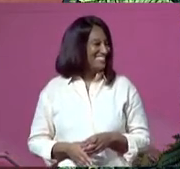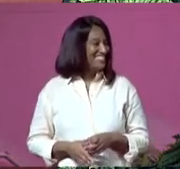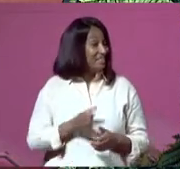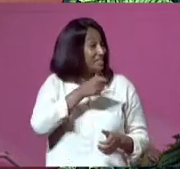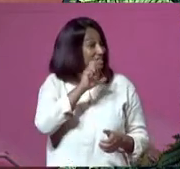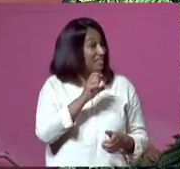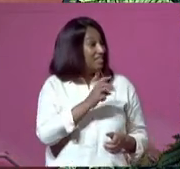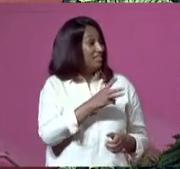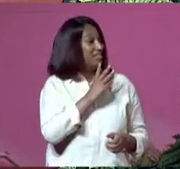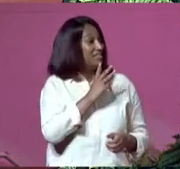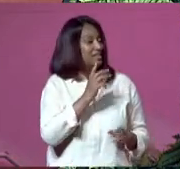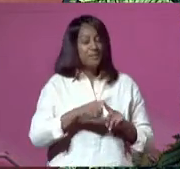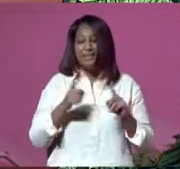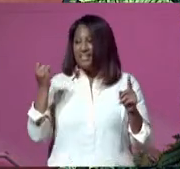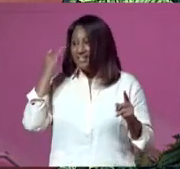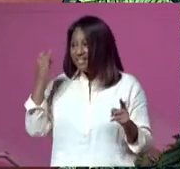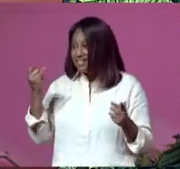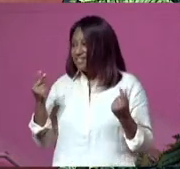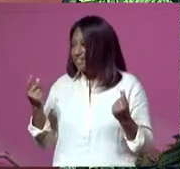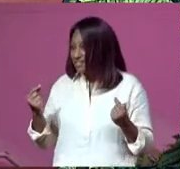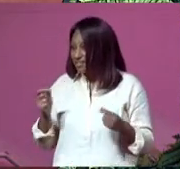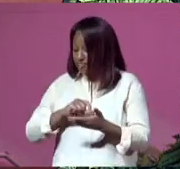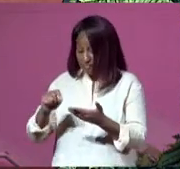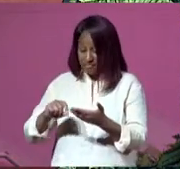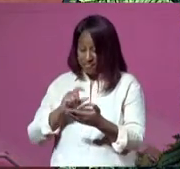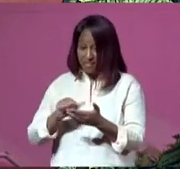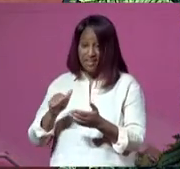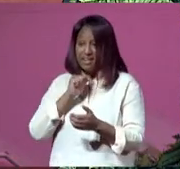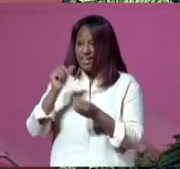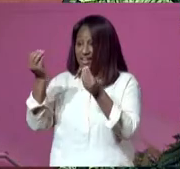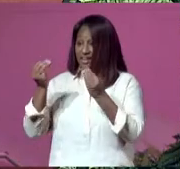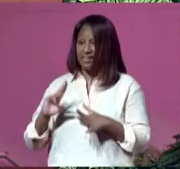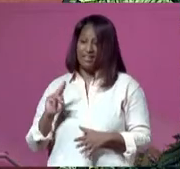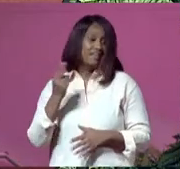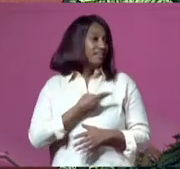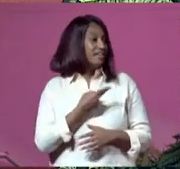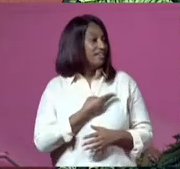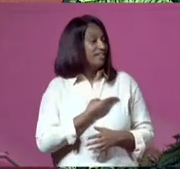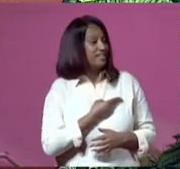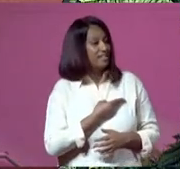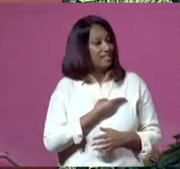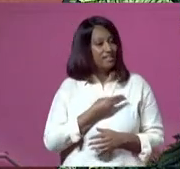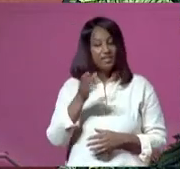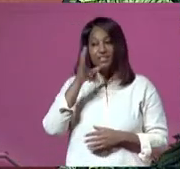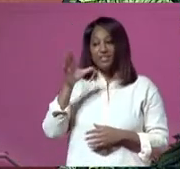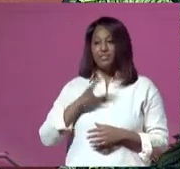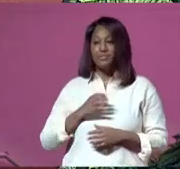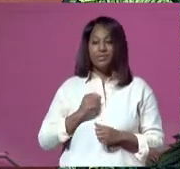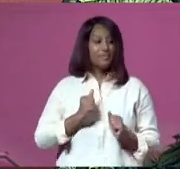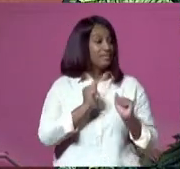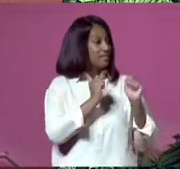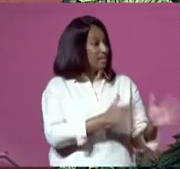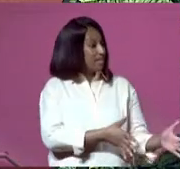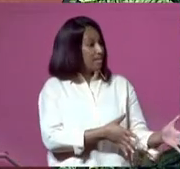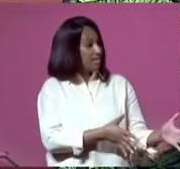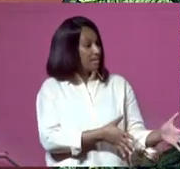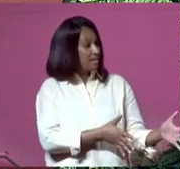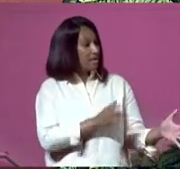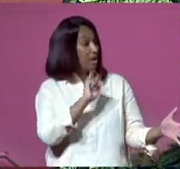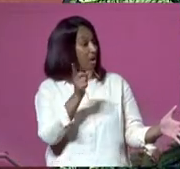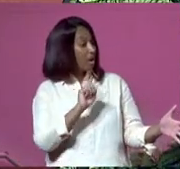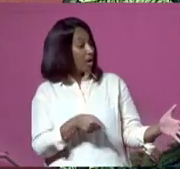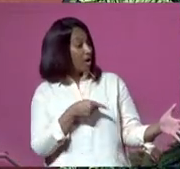But even if she got the water and the writer didn't tell us, she left it where she